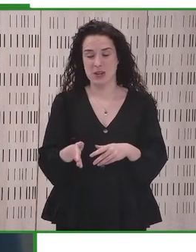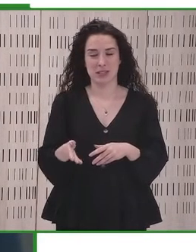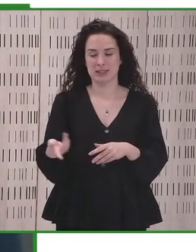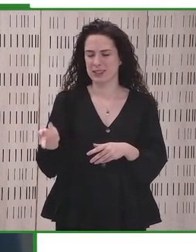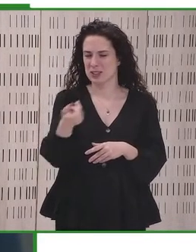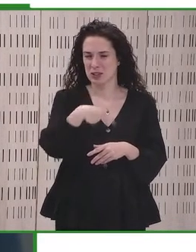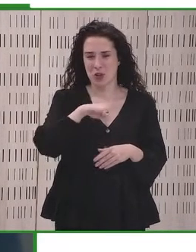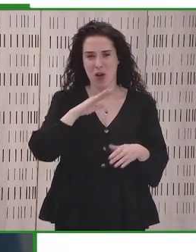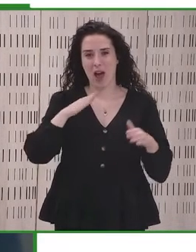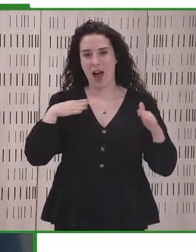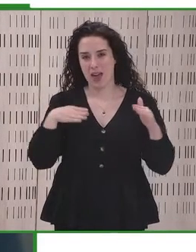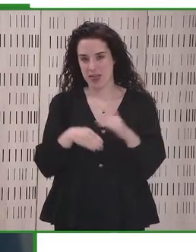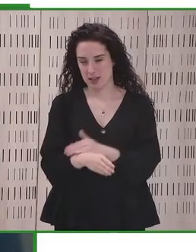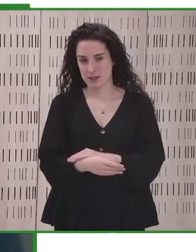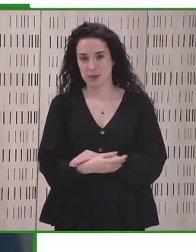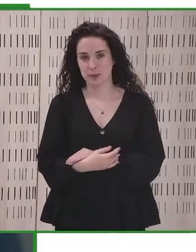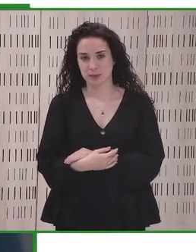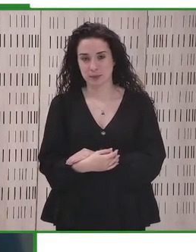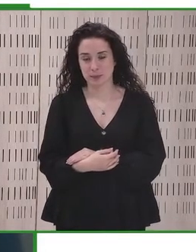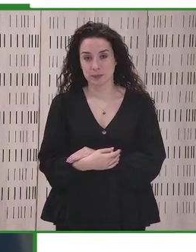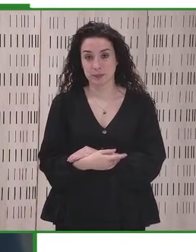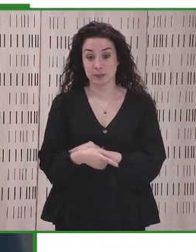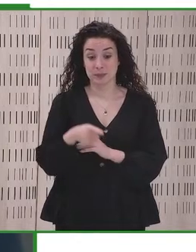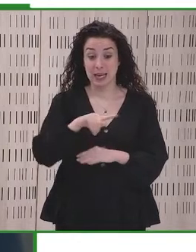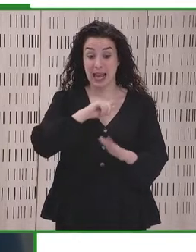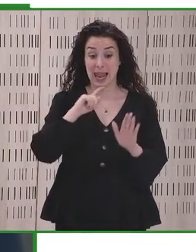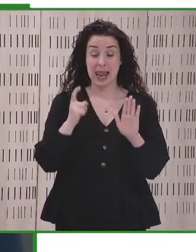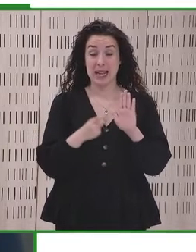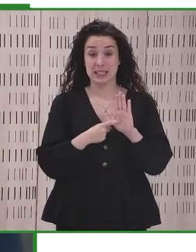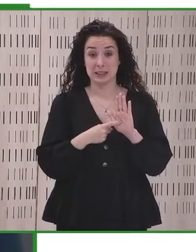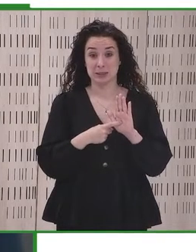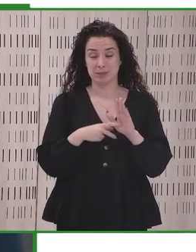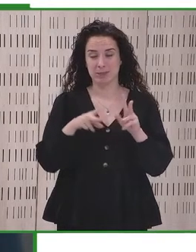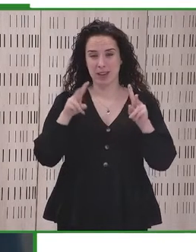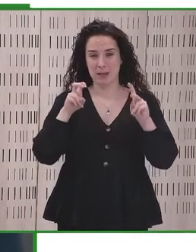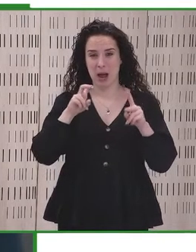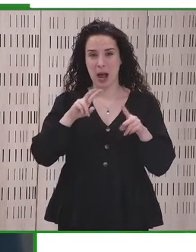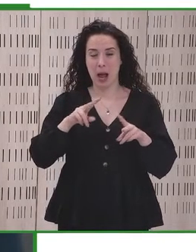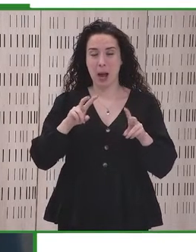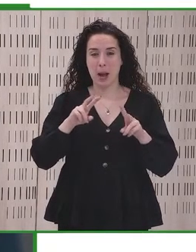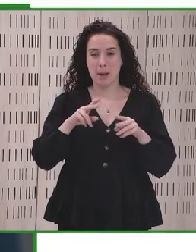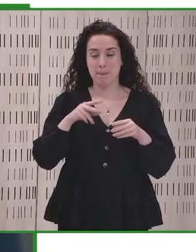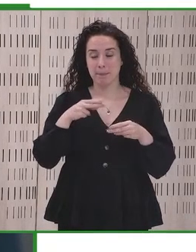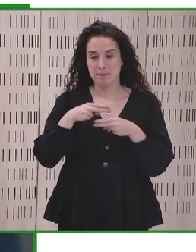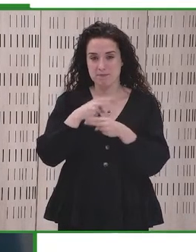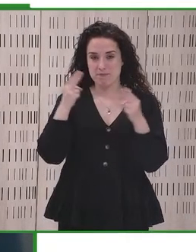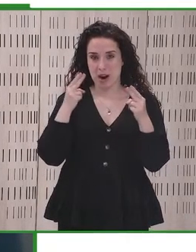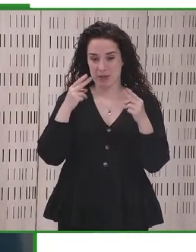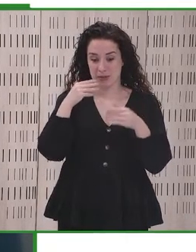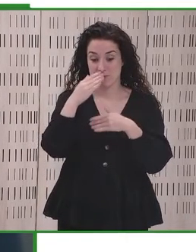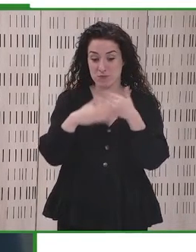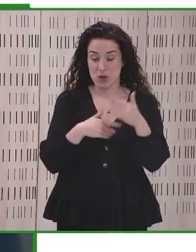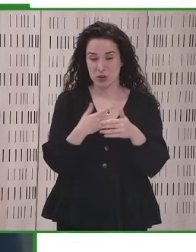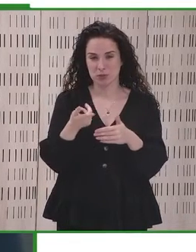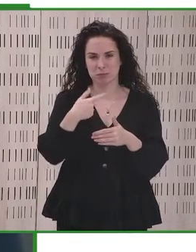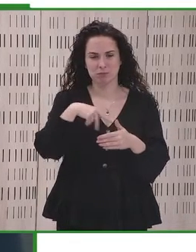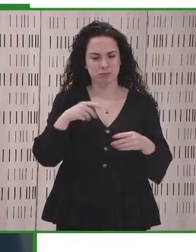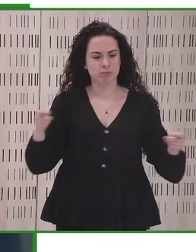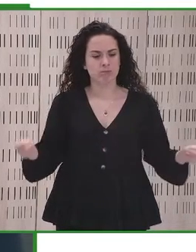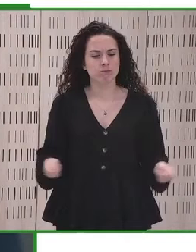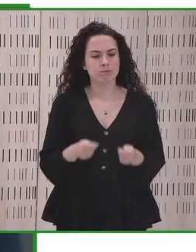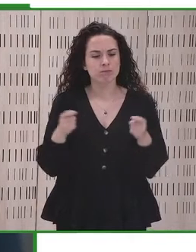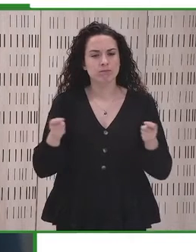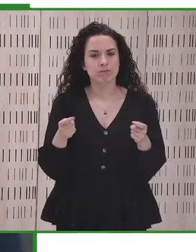part the or part of And for all of those, for all of these parts, these products, services, and